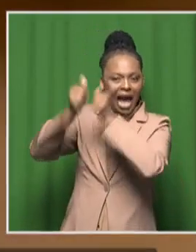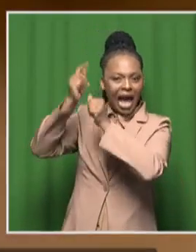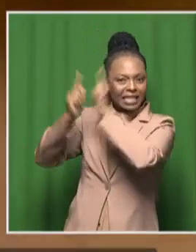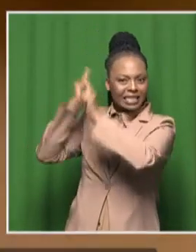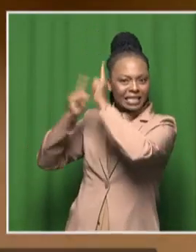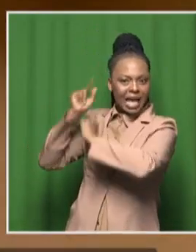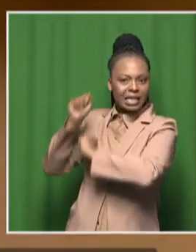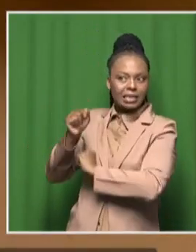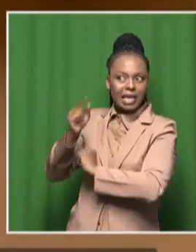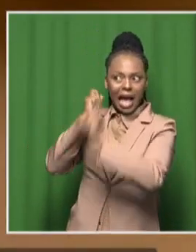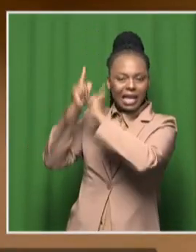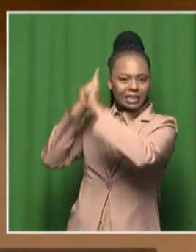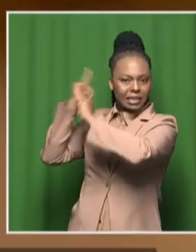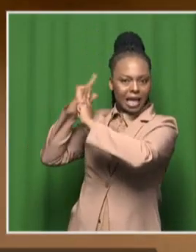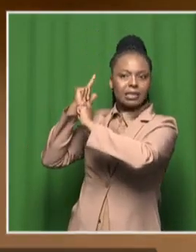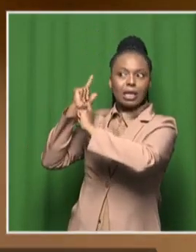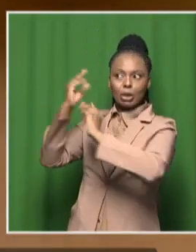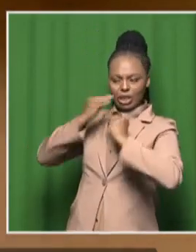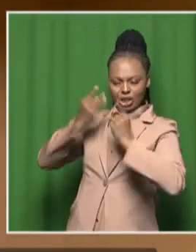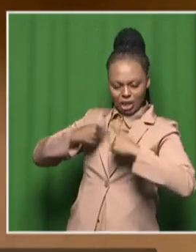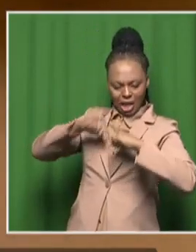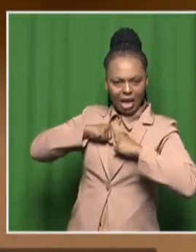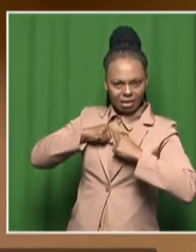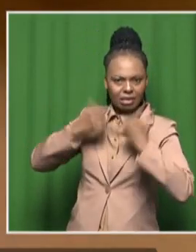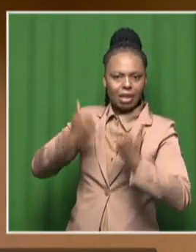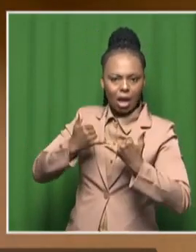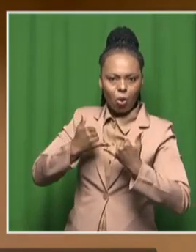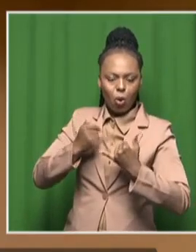to be human is to be interconnected,